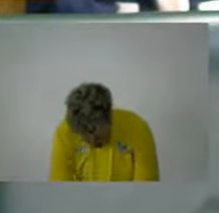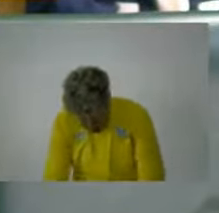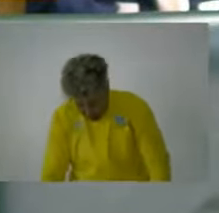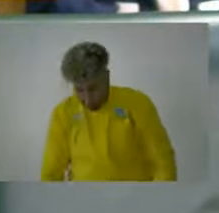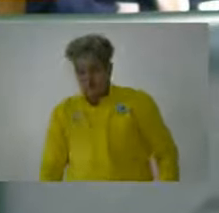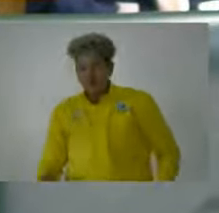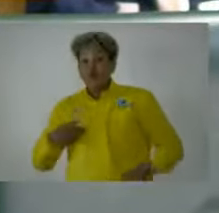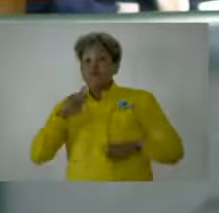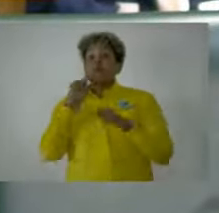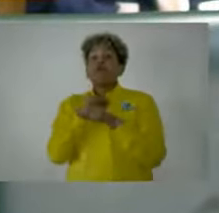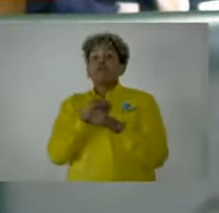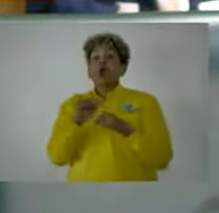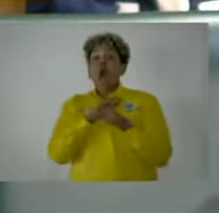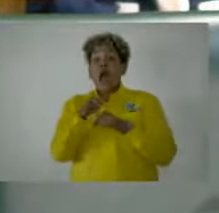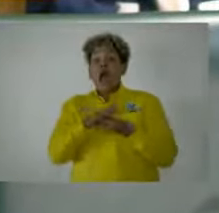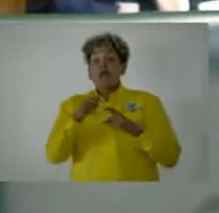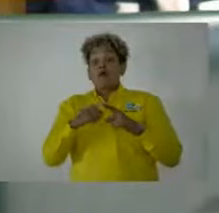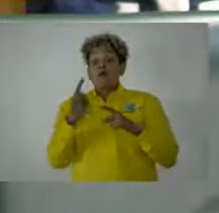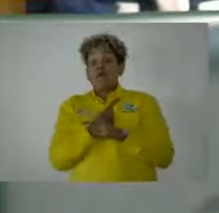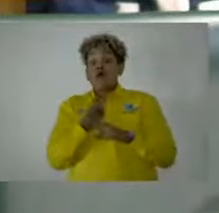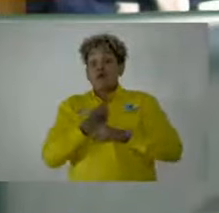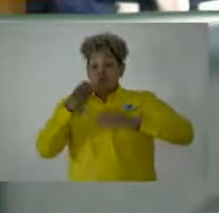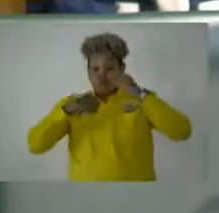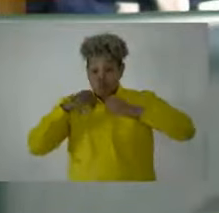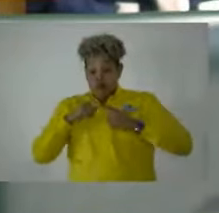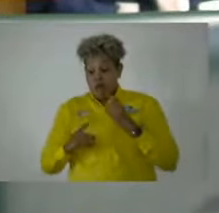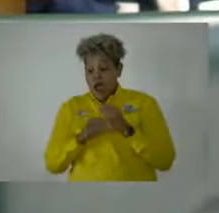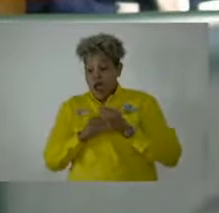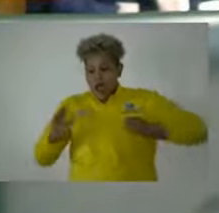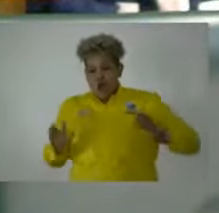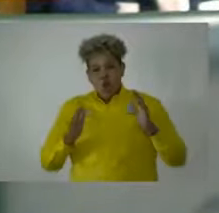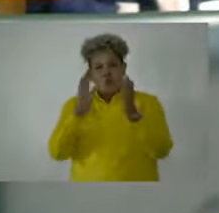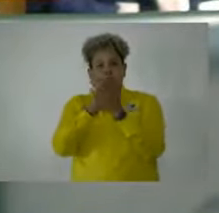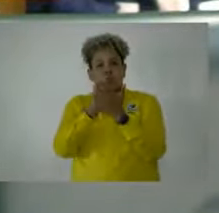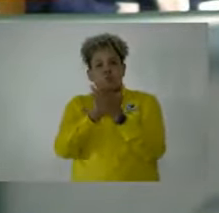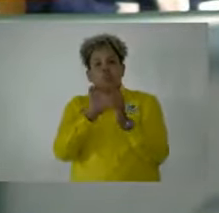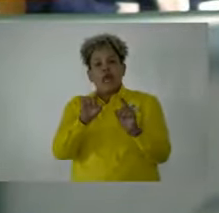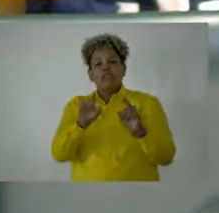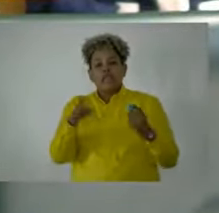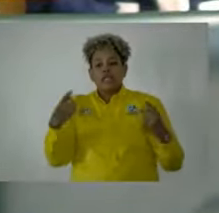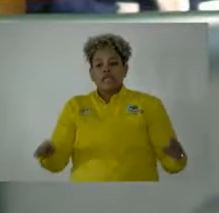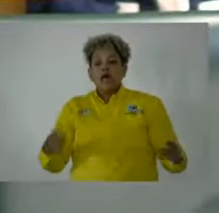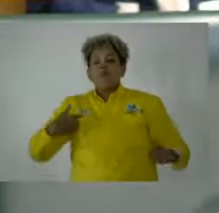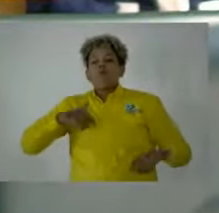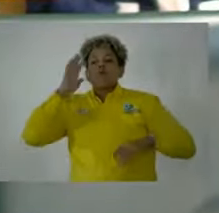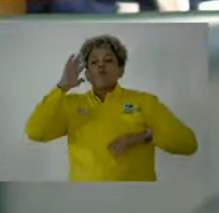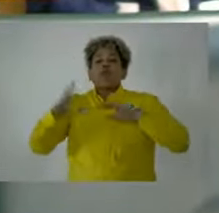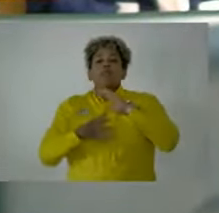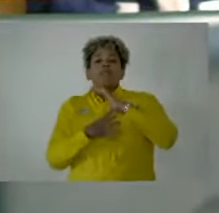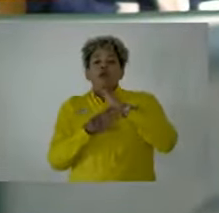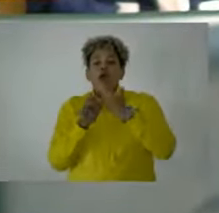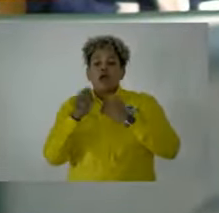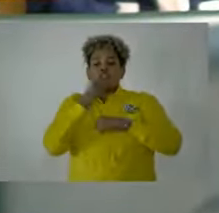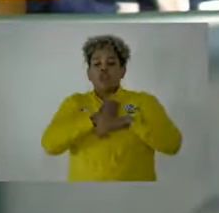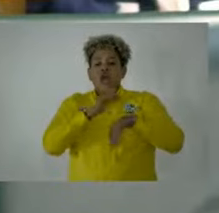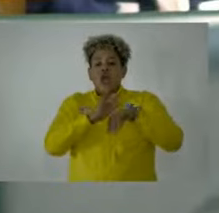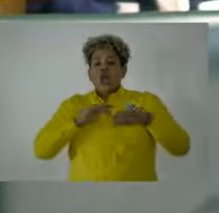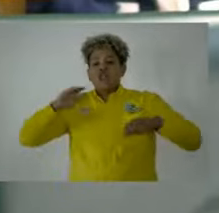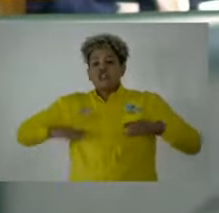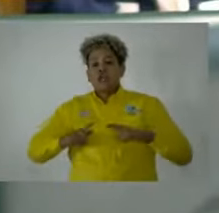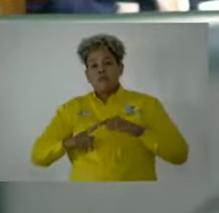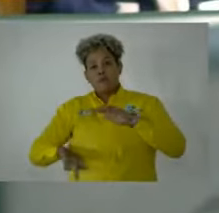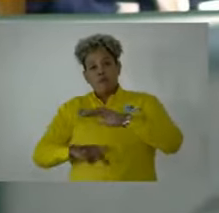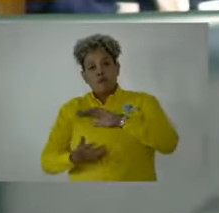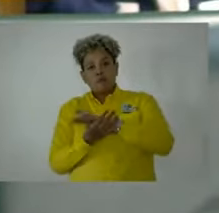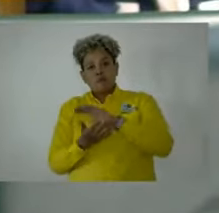To ensure adequate and proper nutrition and to encourage school attendance. We will prioritize the early childhood and primary